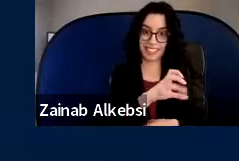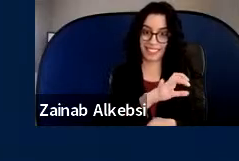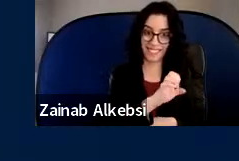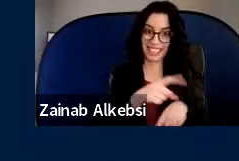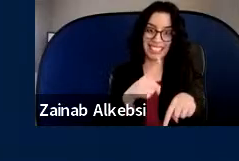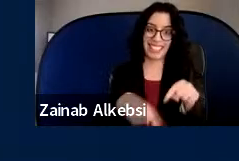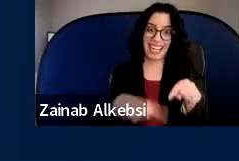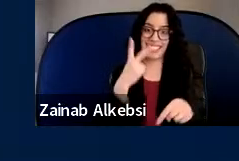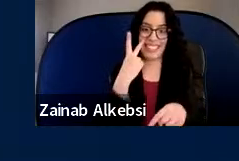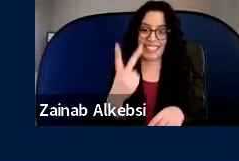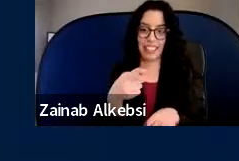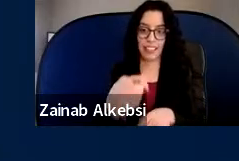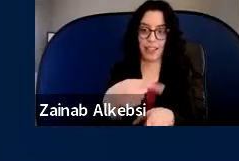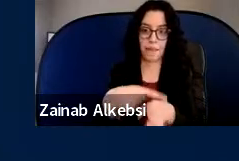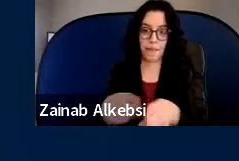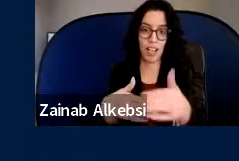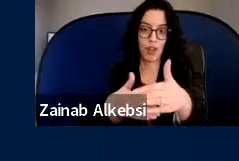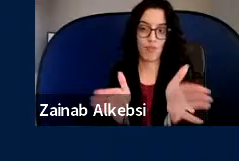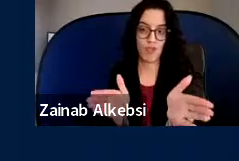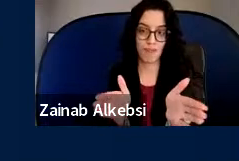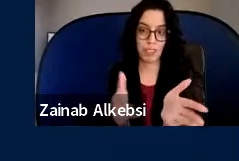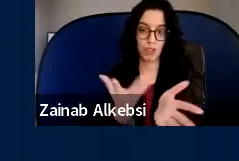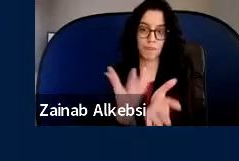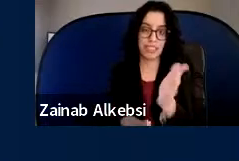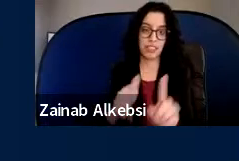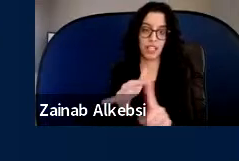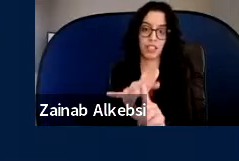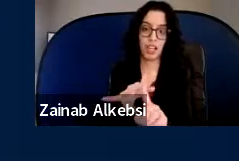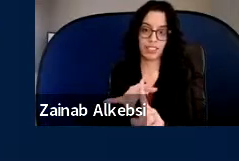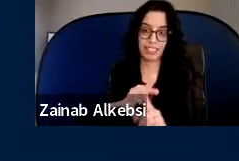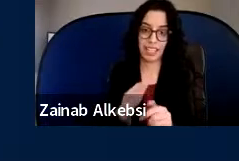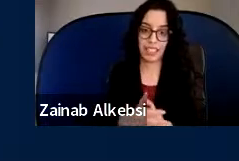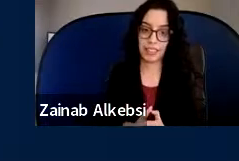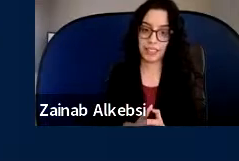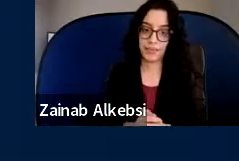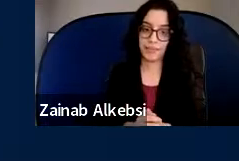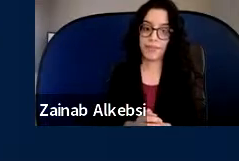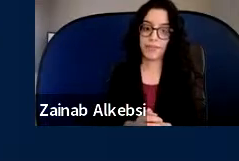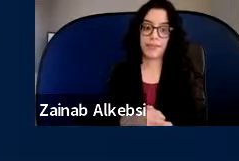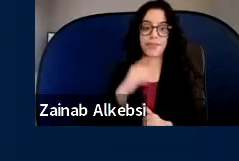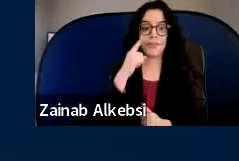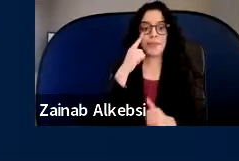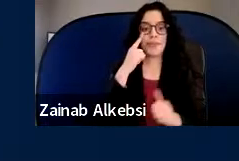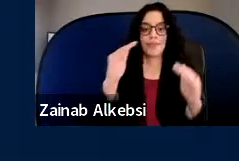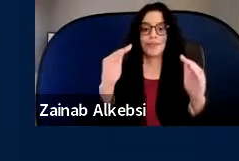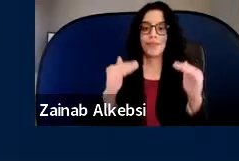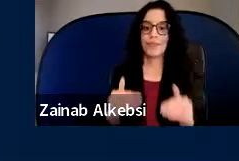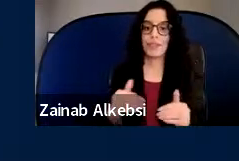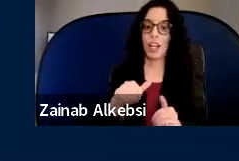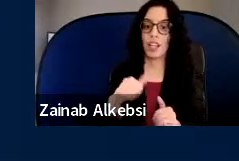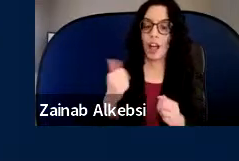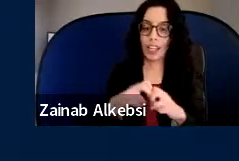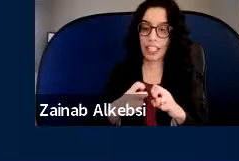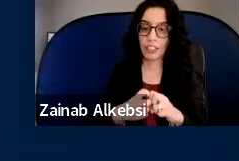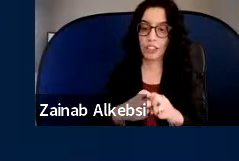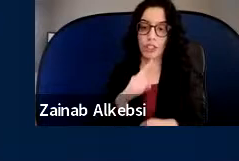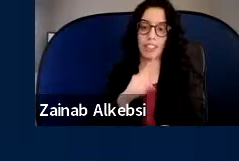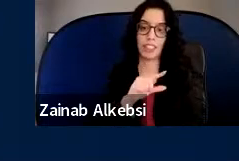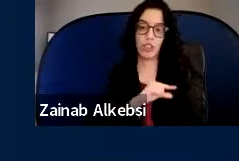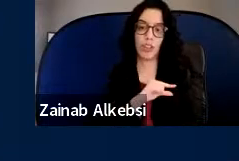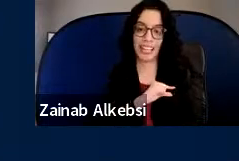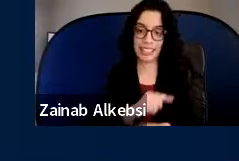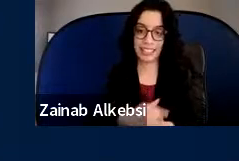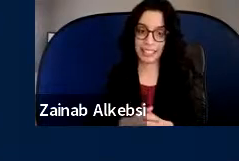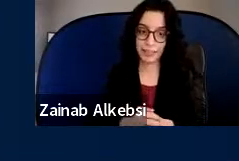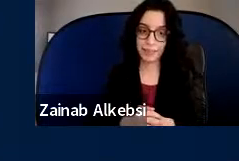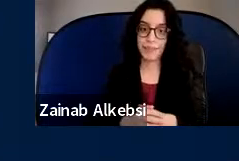Then we can think about the idea that if the interpreter or captioner is on the other screen, if it can be managed logistically, they still